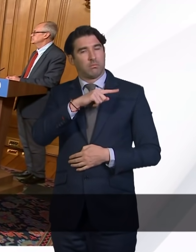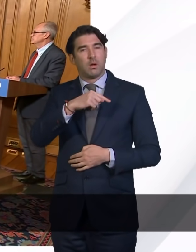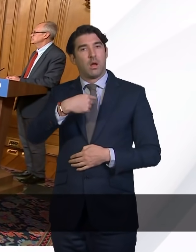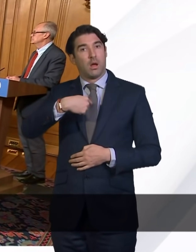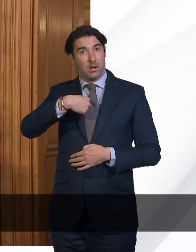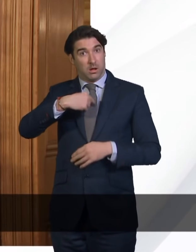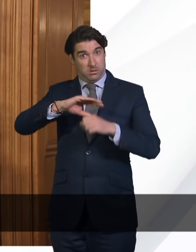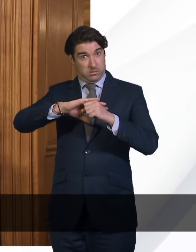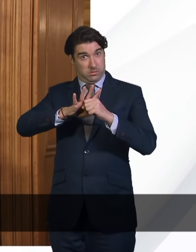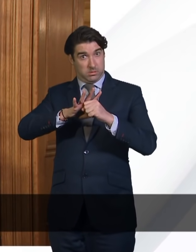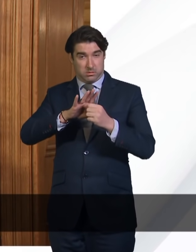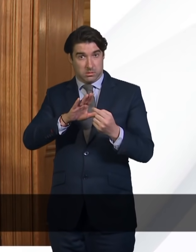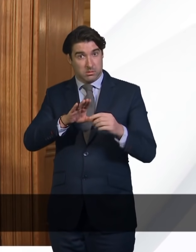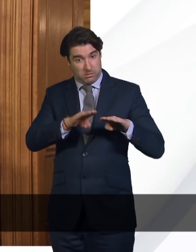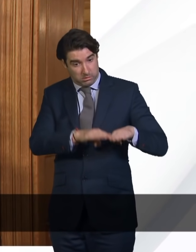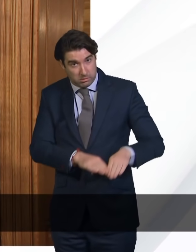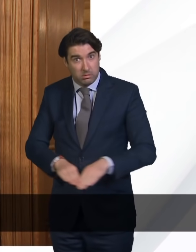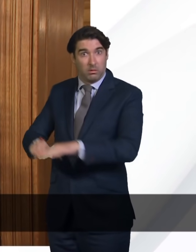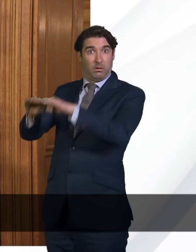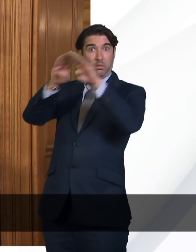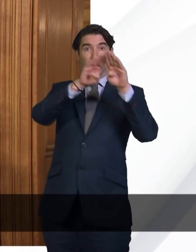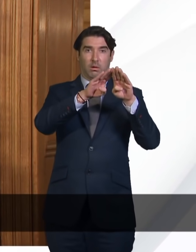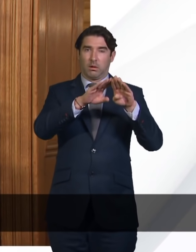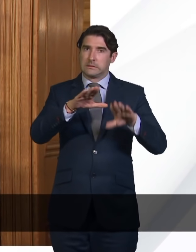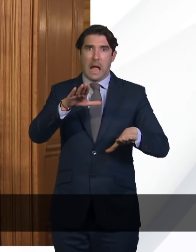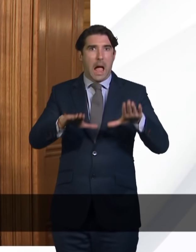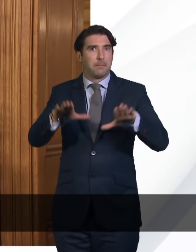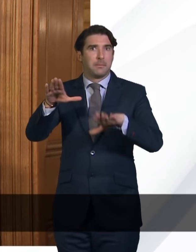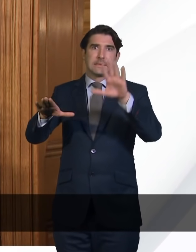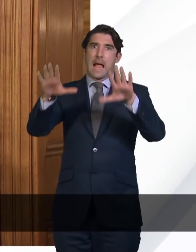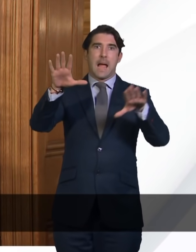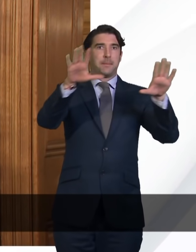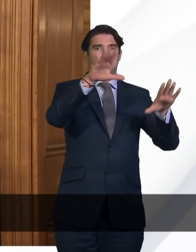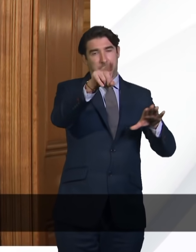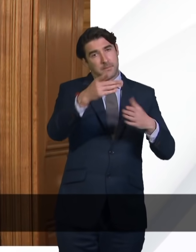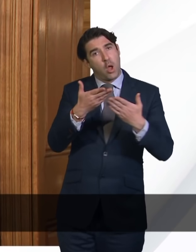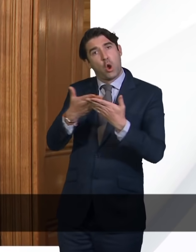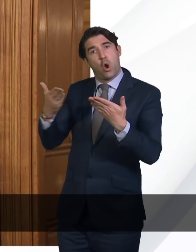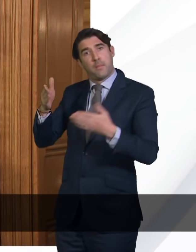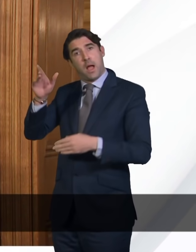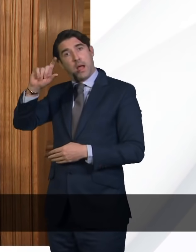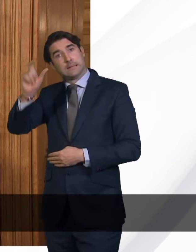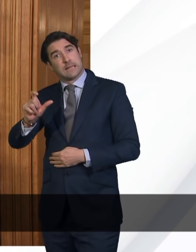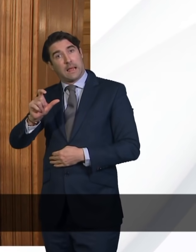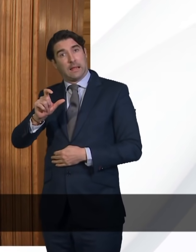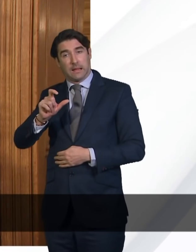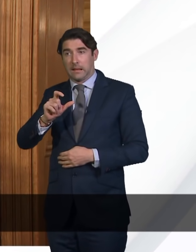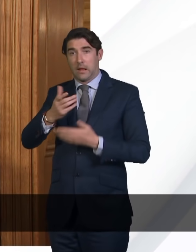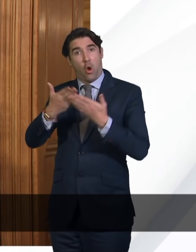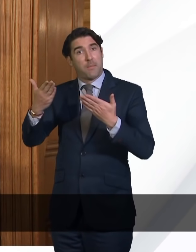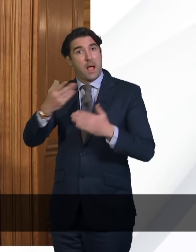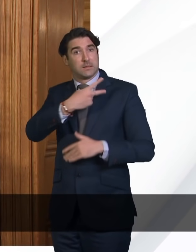absolutely in size, across the whole country. And if you look at Italy and Spain, for example, significant epidemics, but very, very highly concentrated. Now,